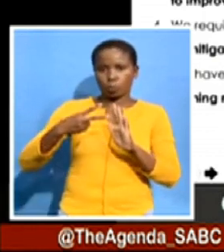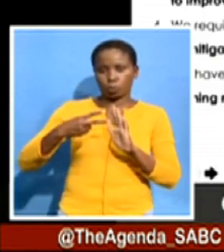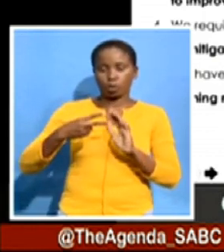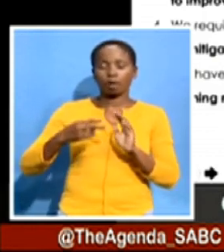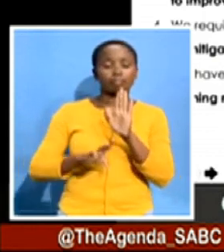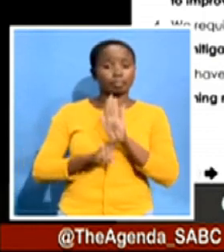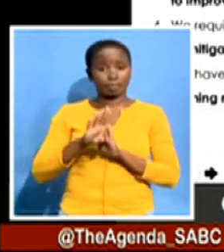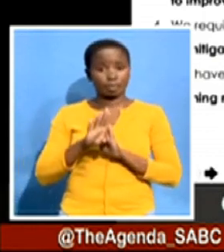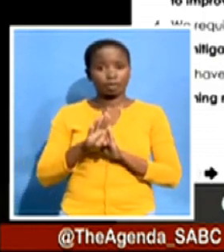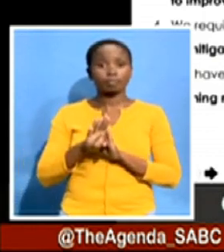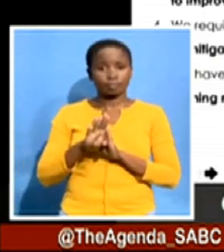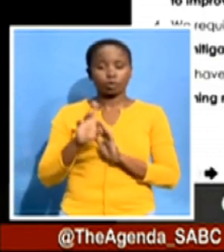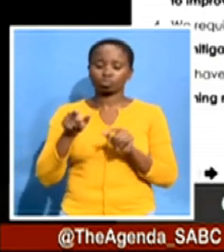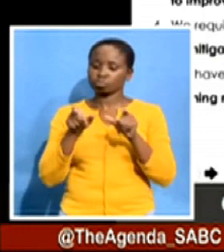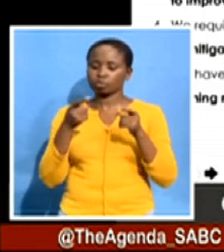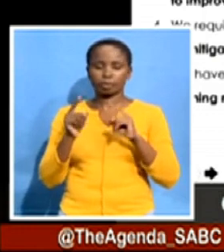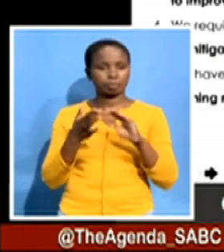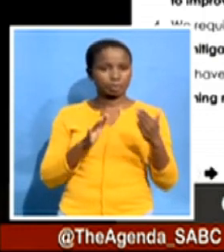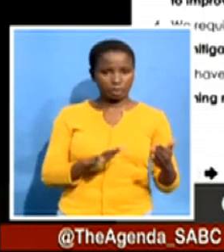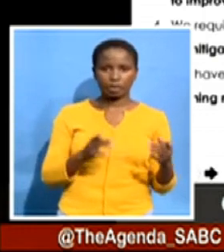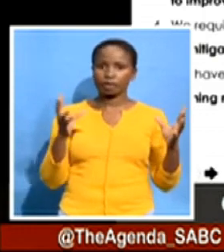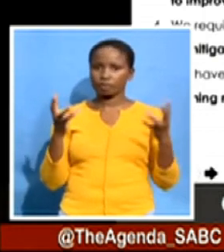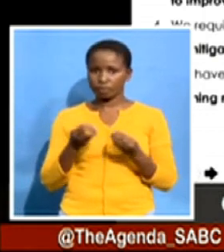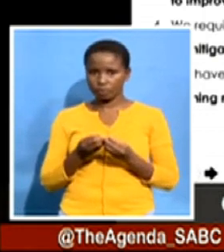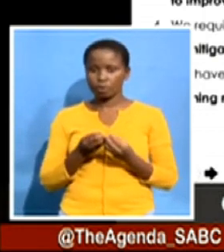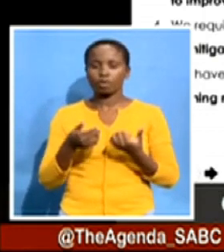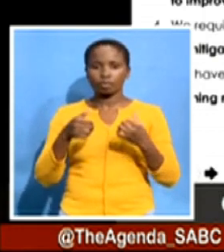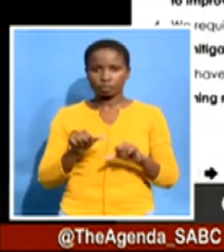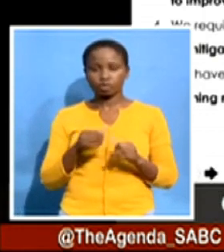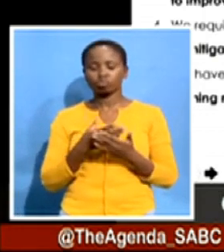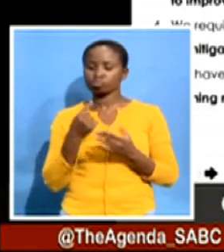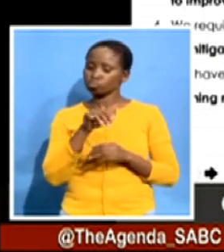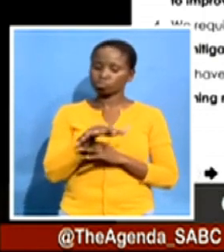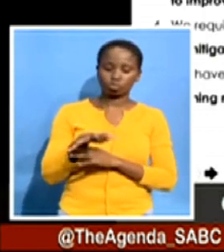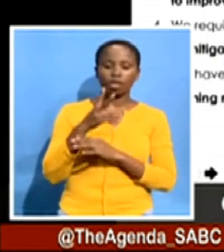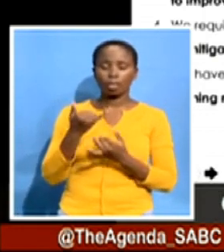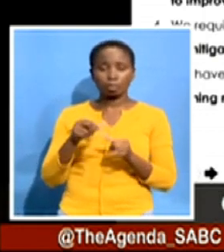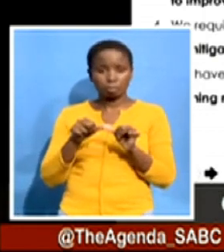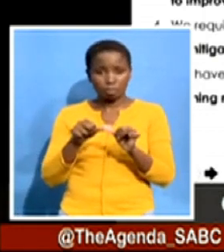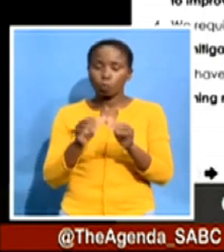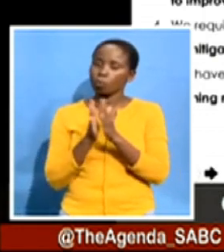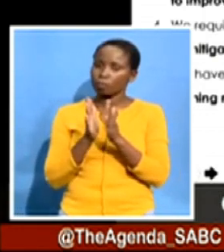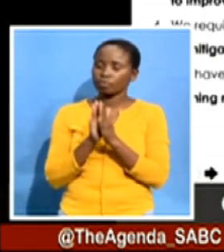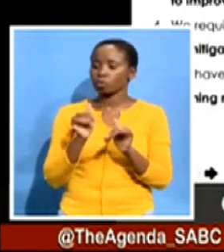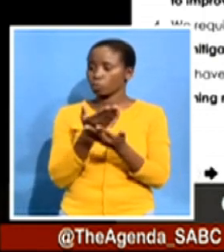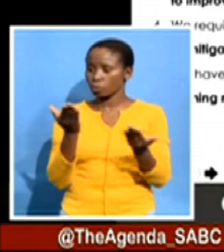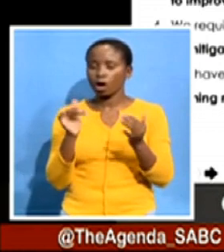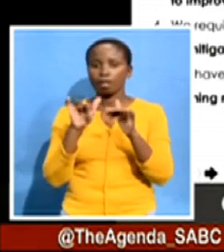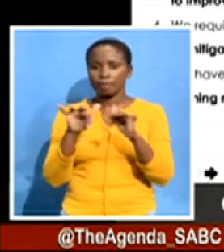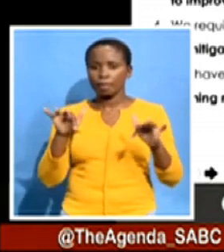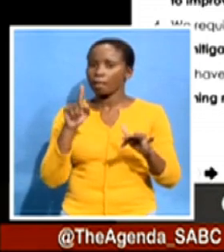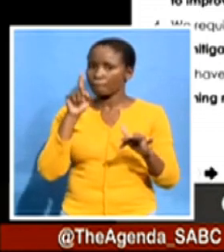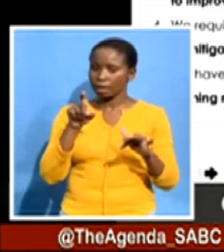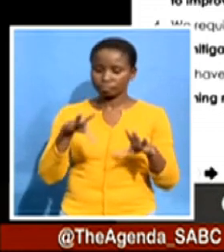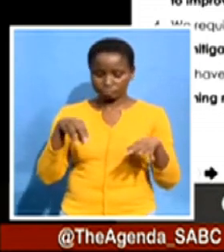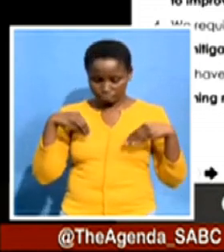into this heightened vigilance phase, and we continue to urge everyone to adopt the habits to protect